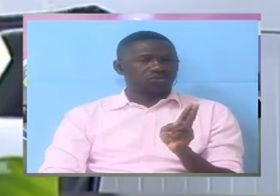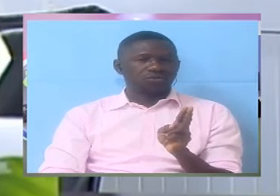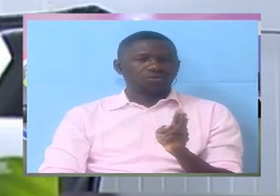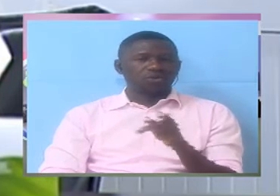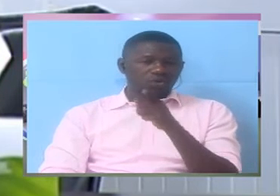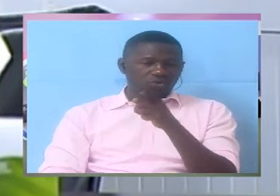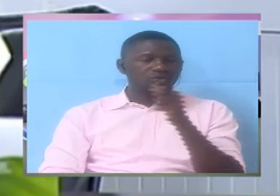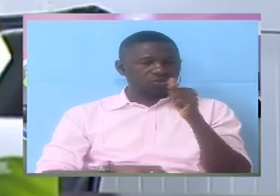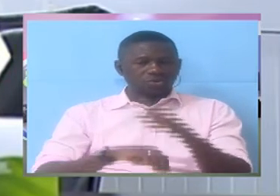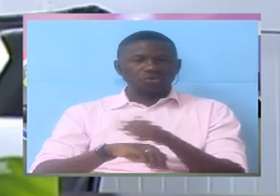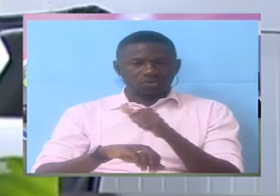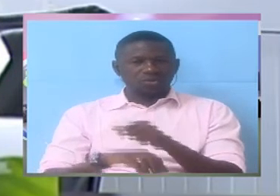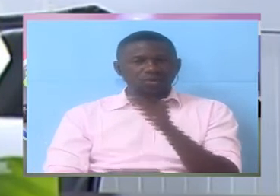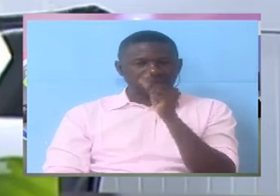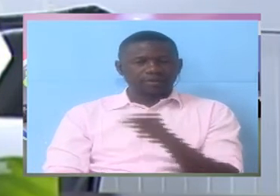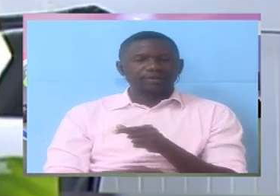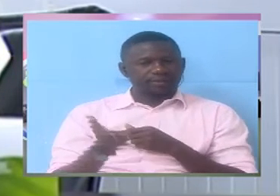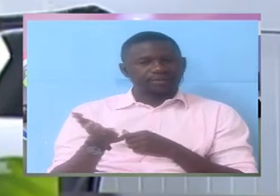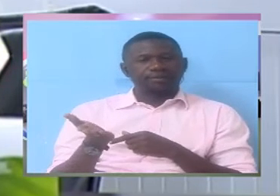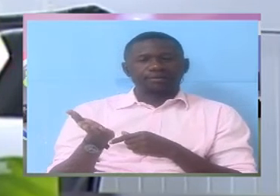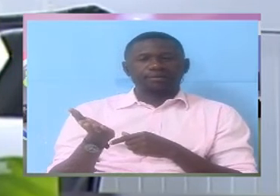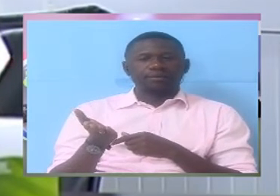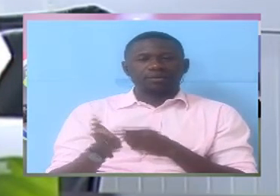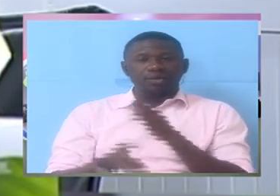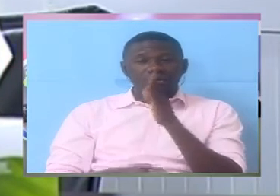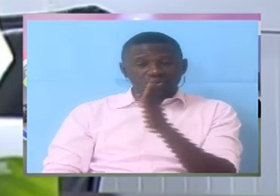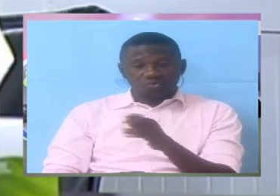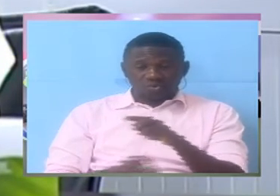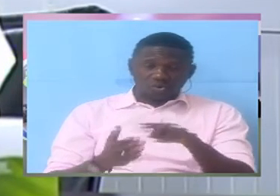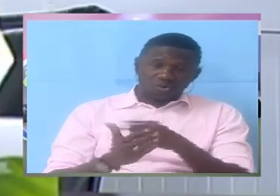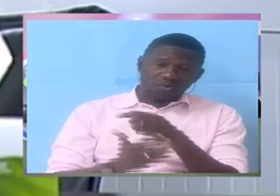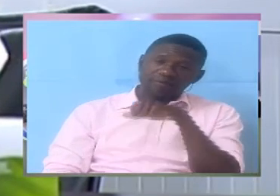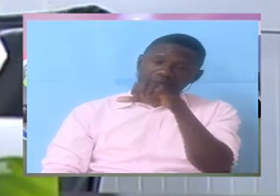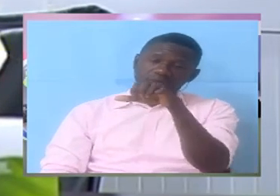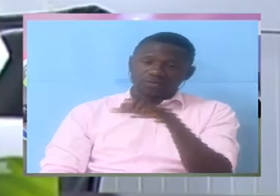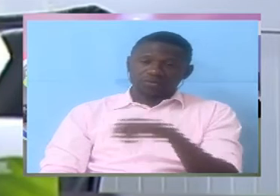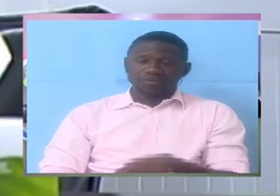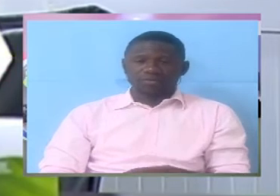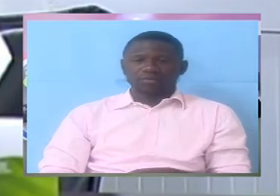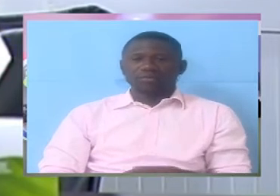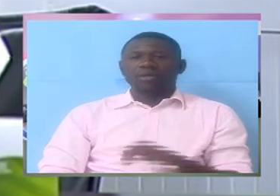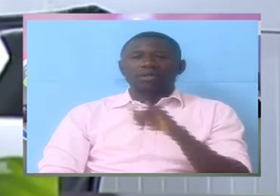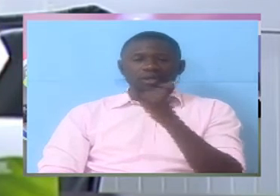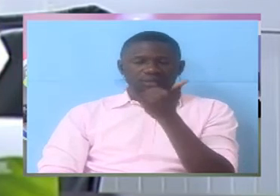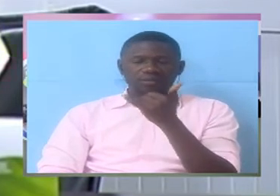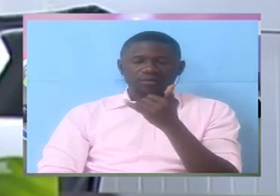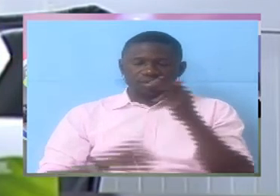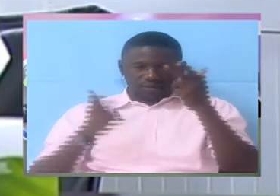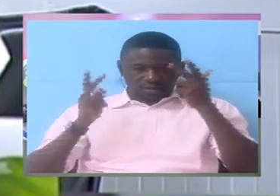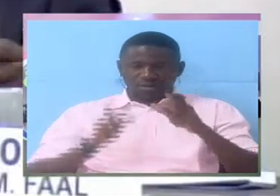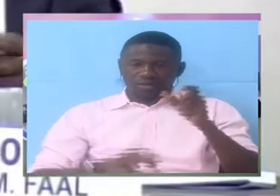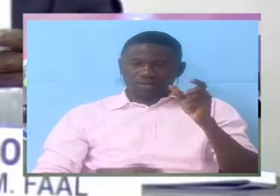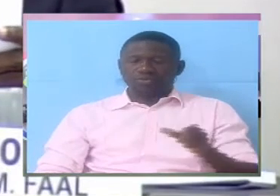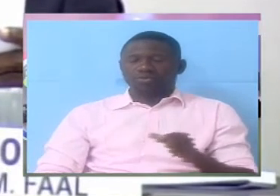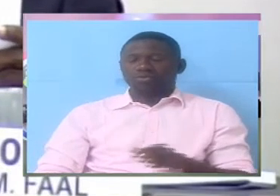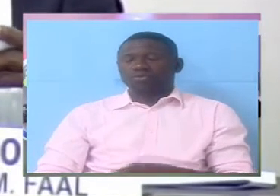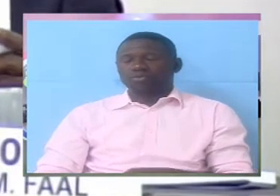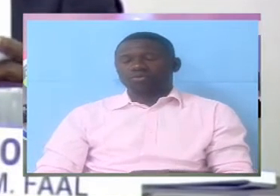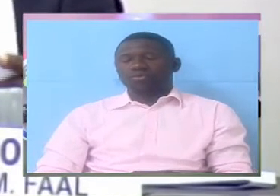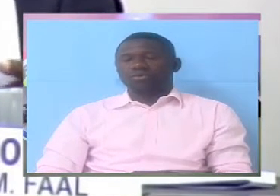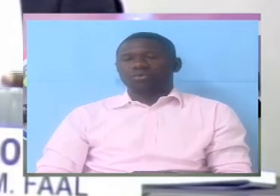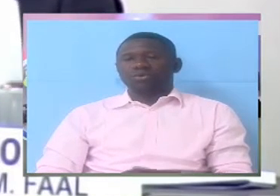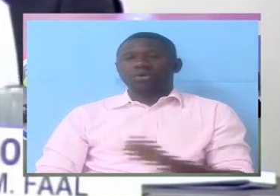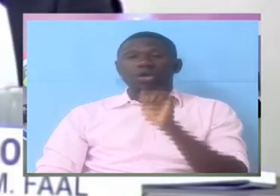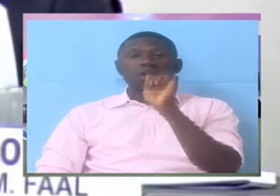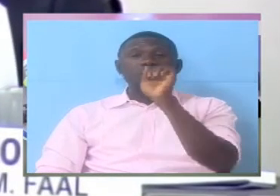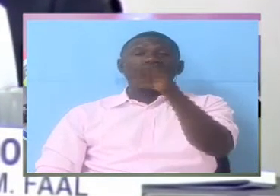You tortured him. True or false? Yes. Counsel. Your colleagues he named